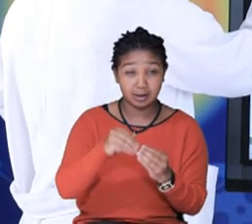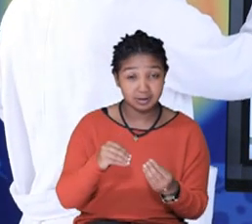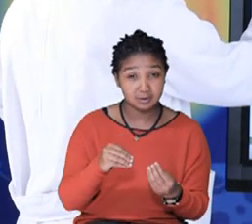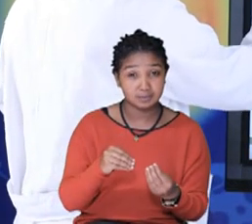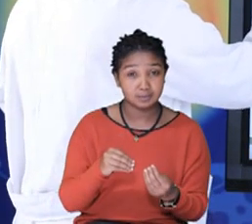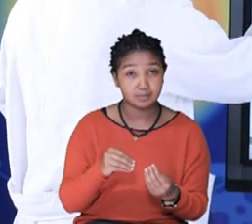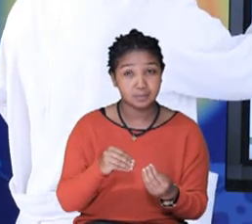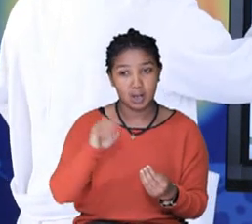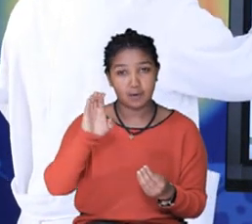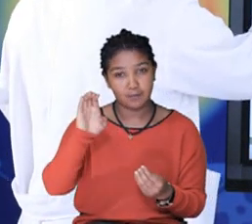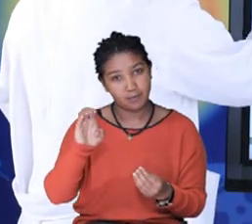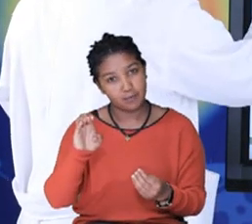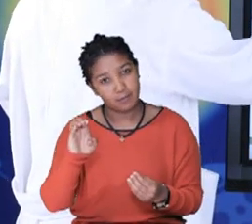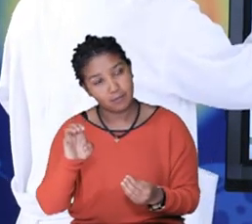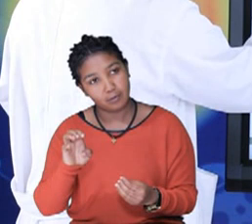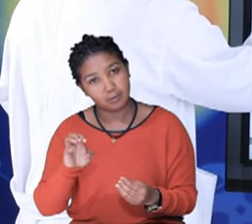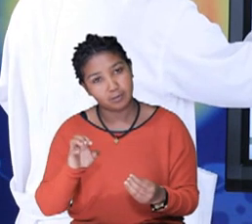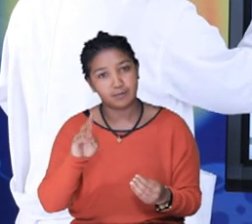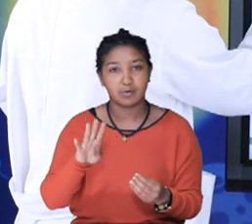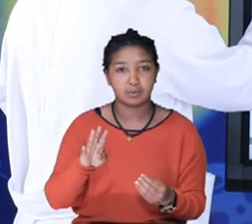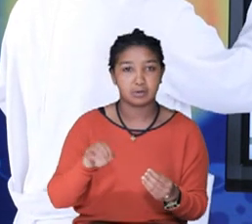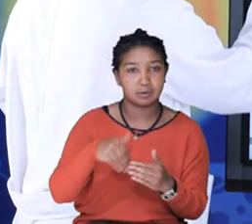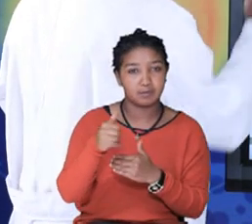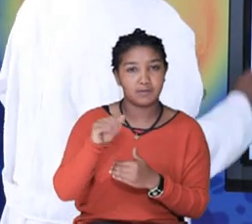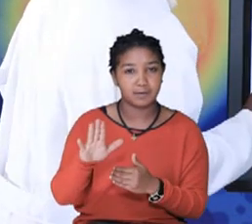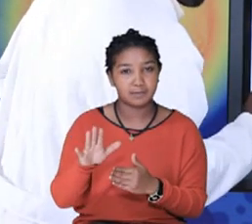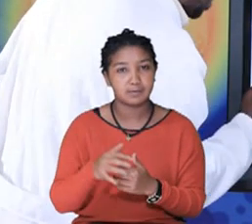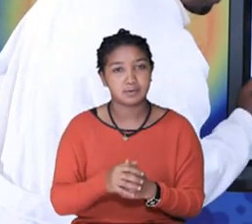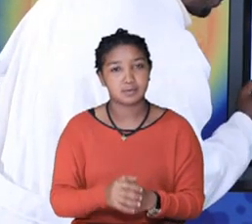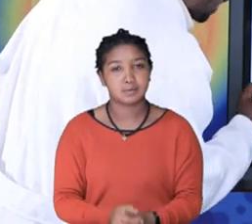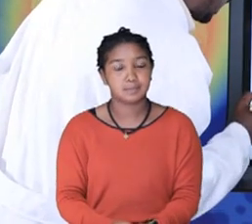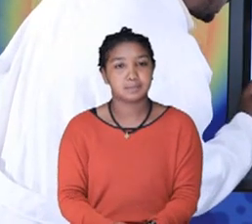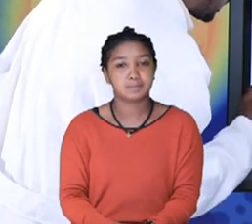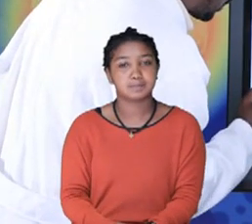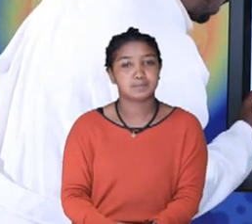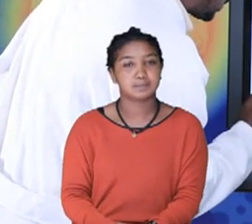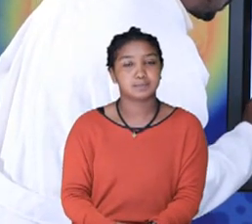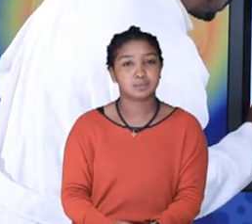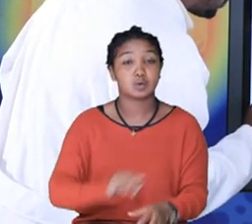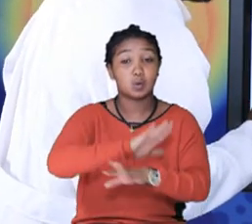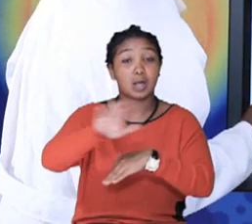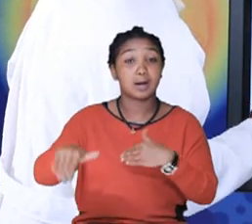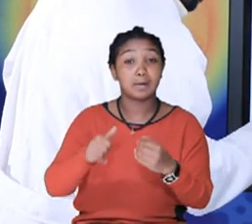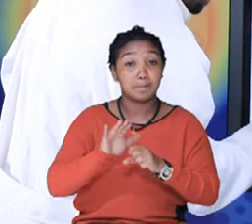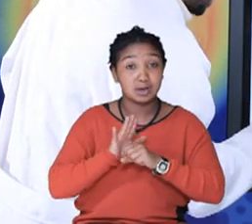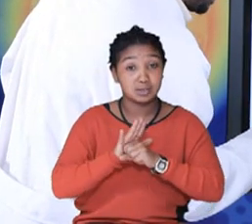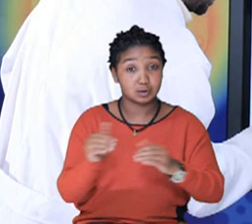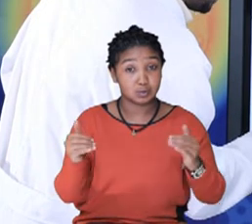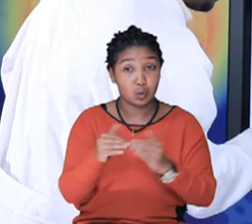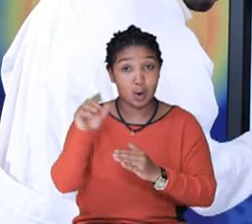plus 4, then 5, 0, 105. Total pressure is equal to